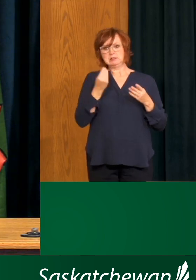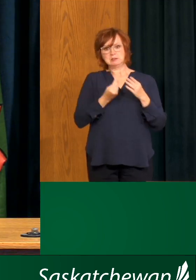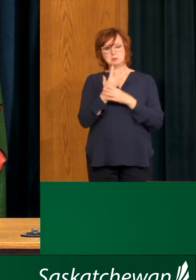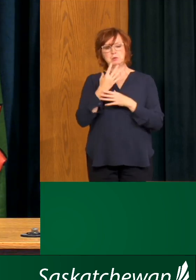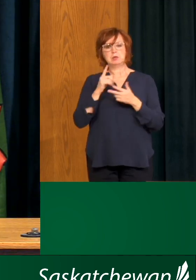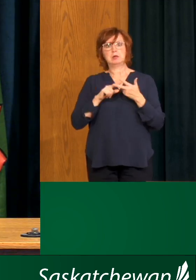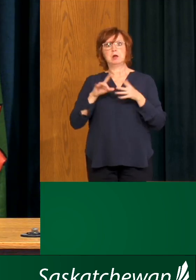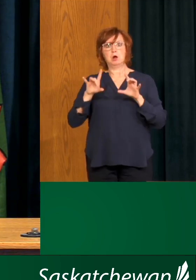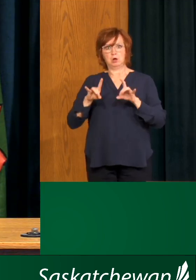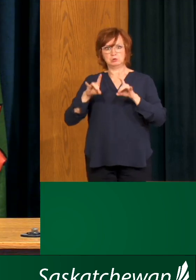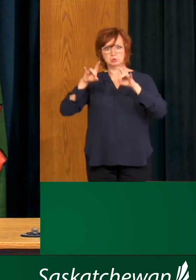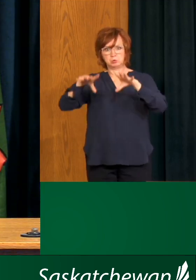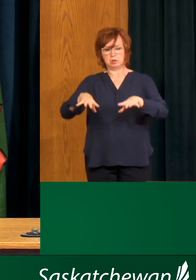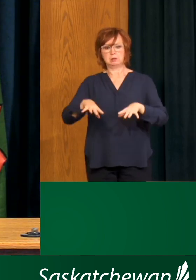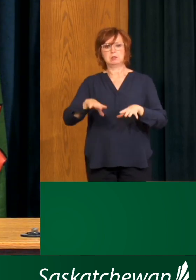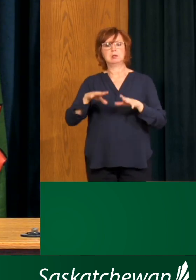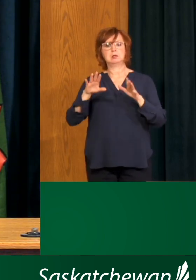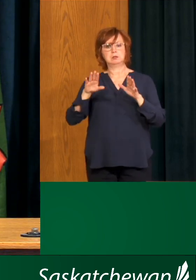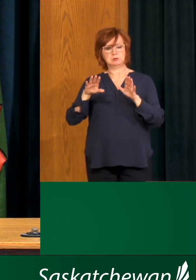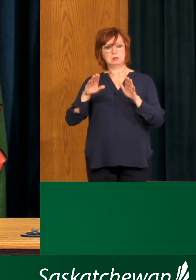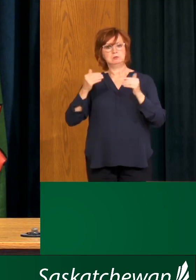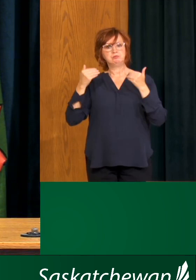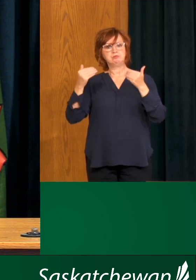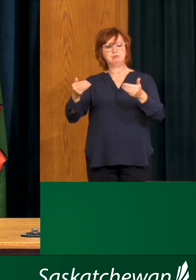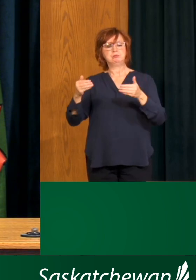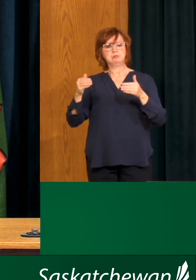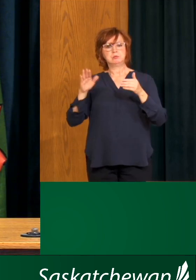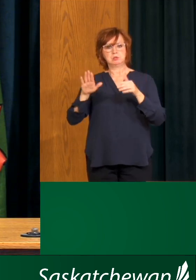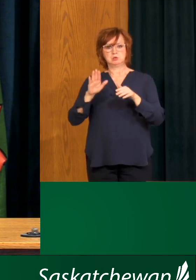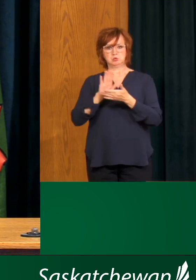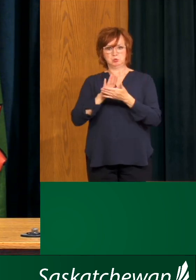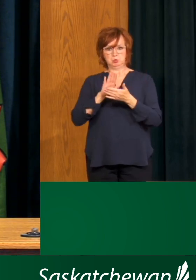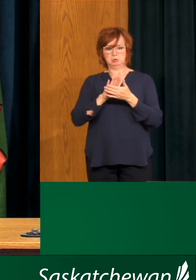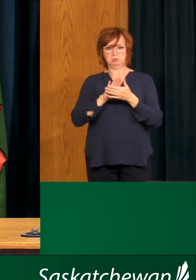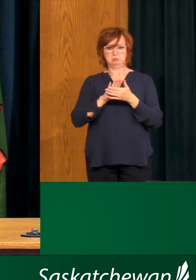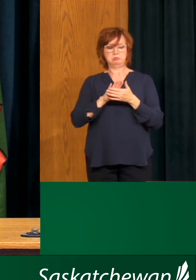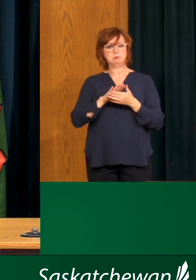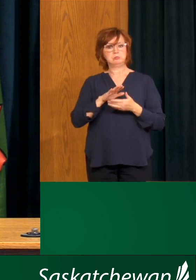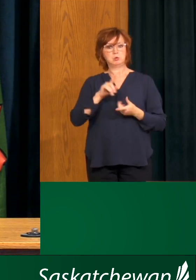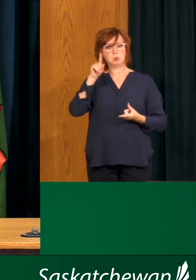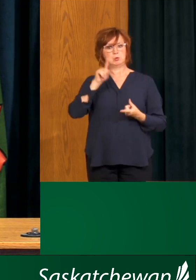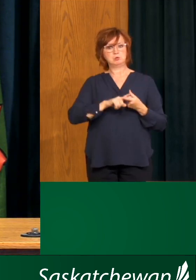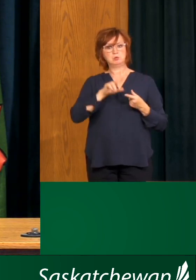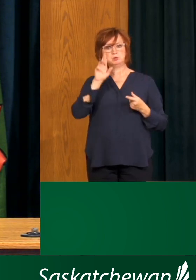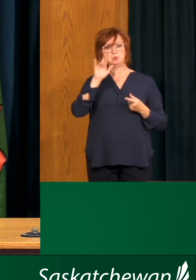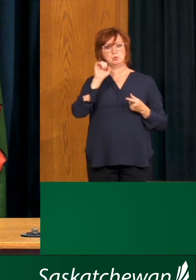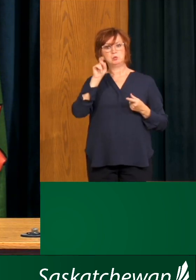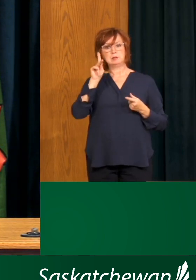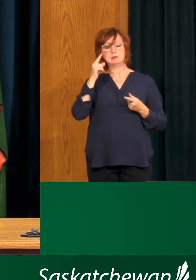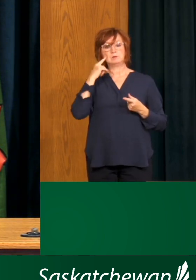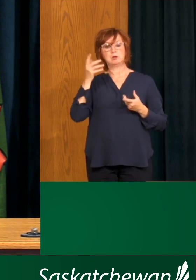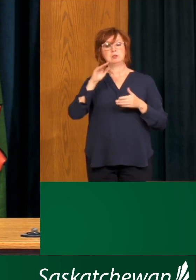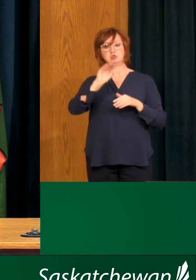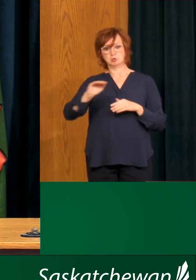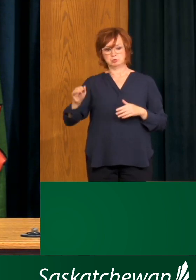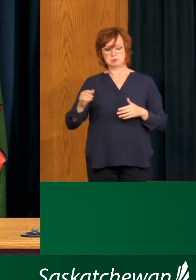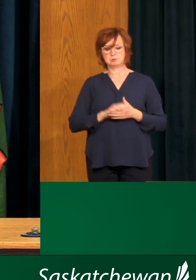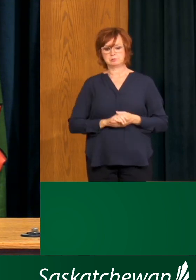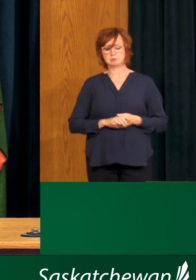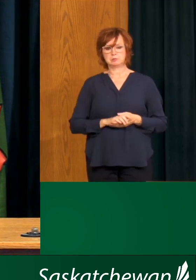of the world, like Australia, have also returned to school without significant risk to the kids or a significant risk